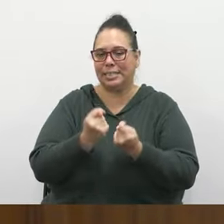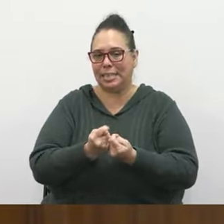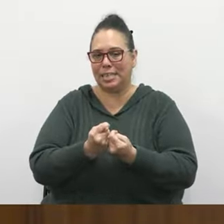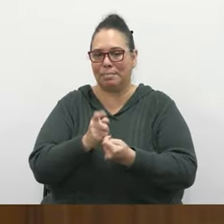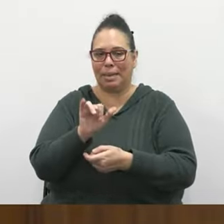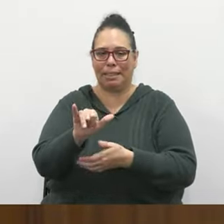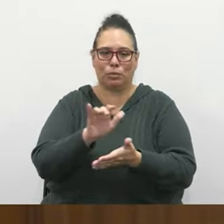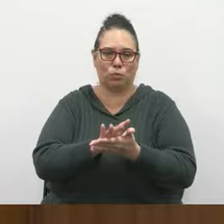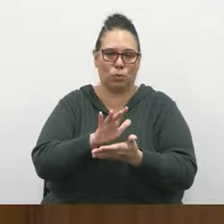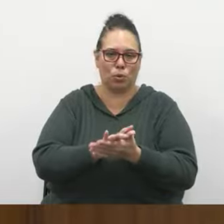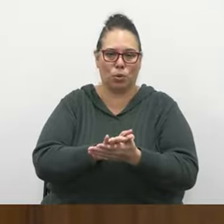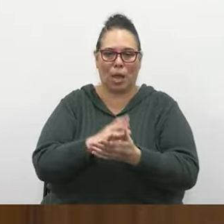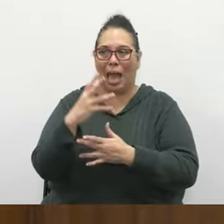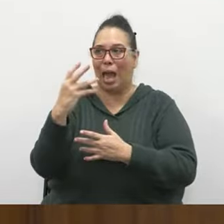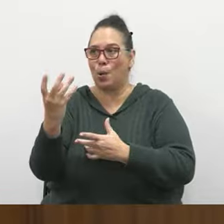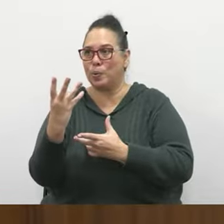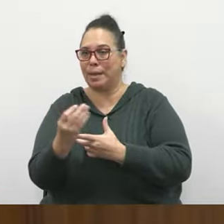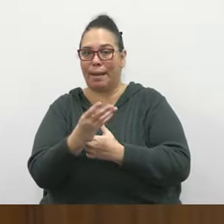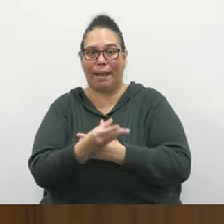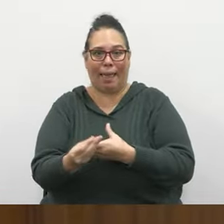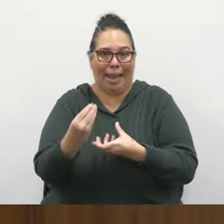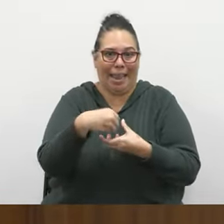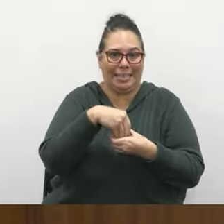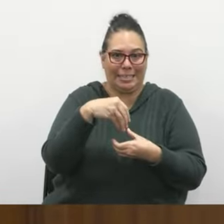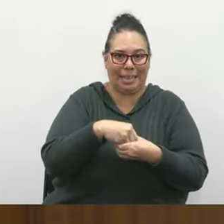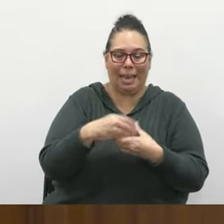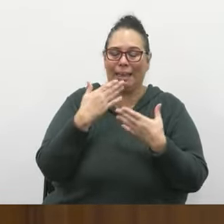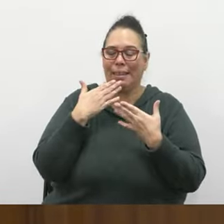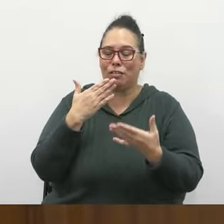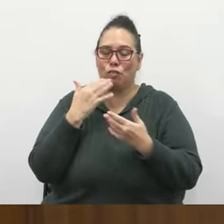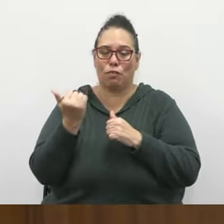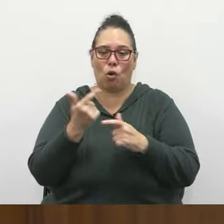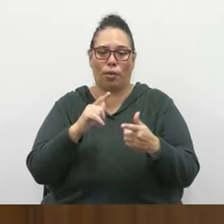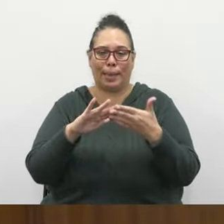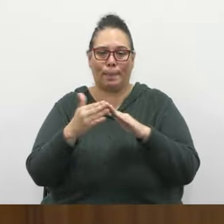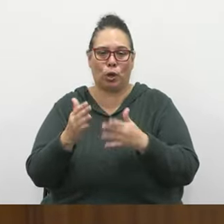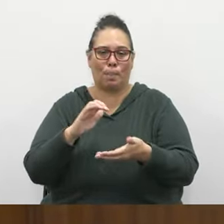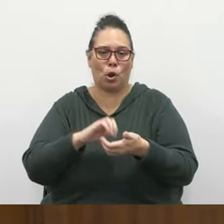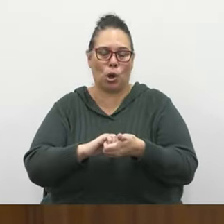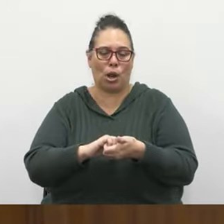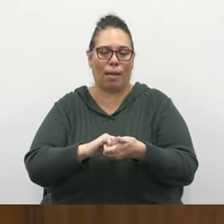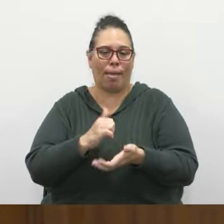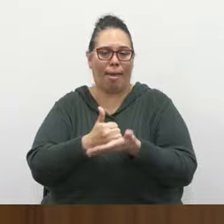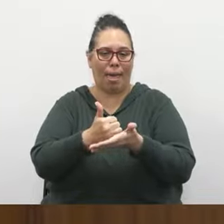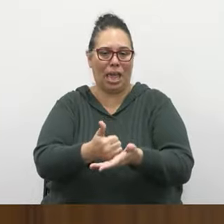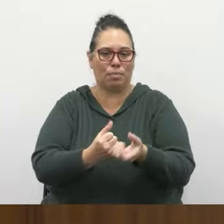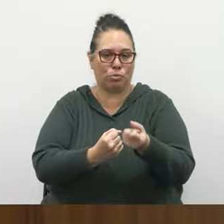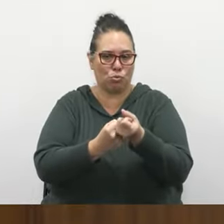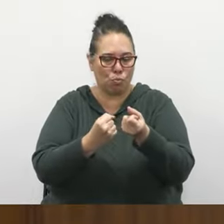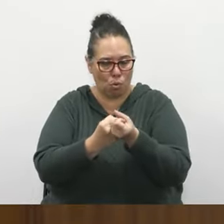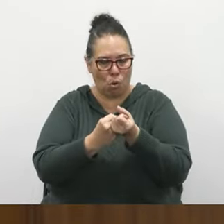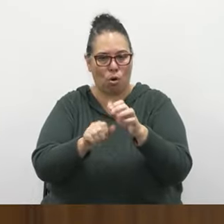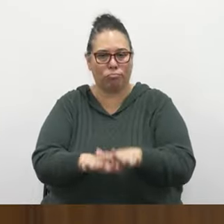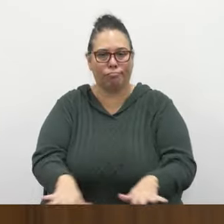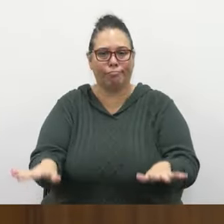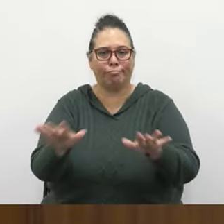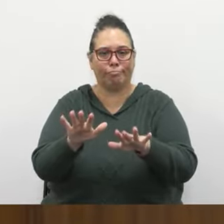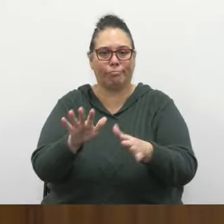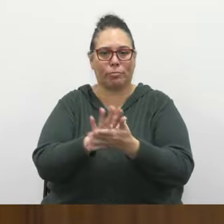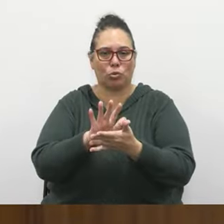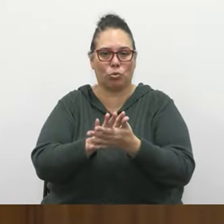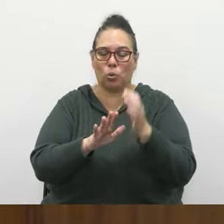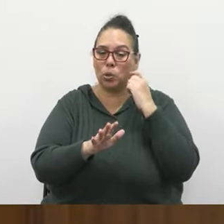wonderful event, outdoor and indoor. Thank you to all the community partners that help support events like that across our schools. Thank you